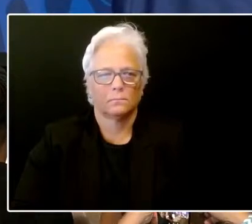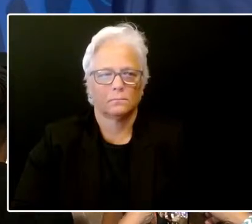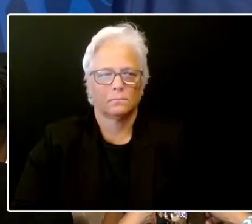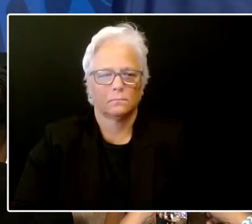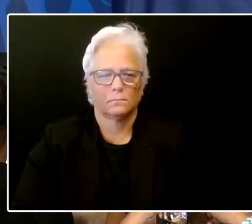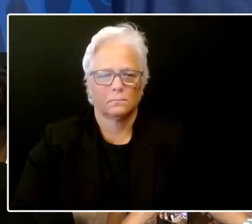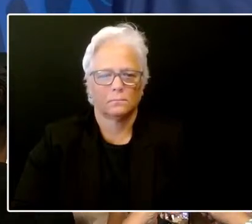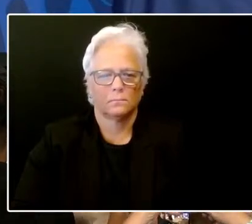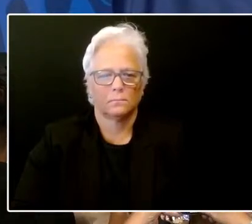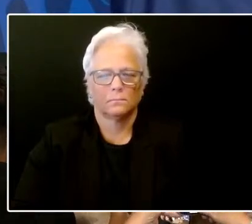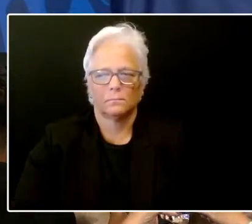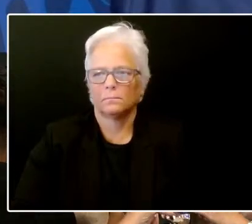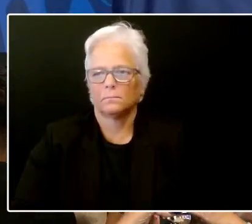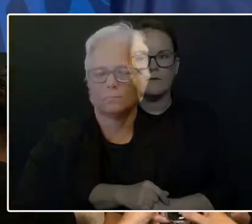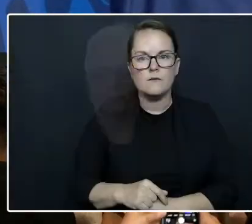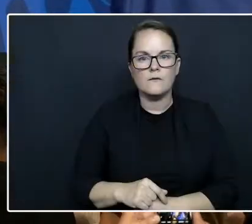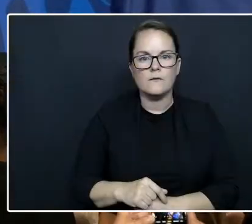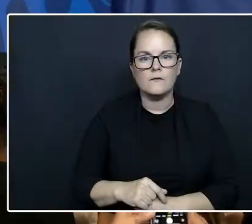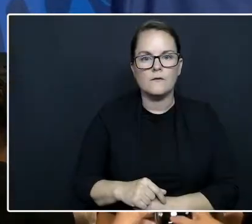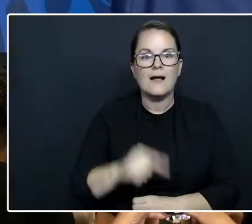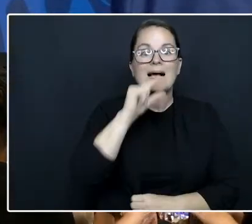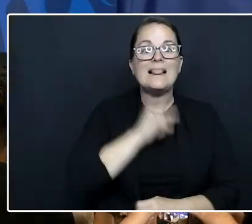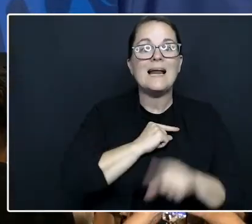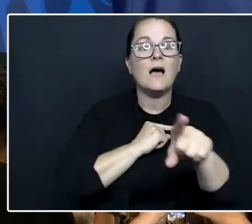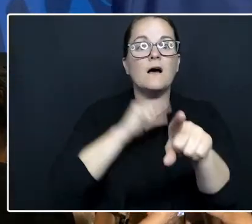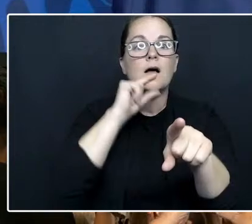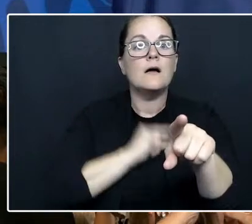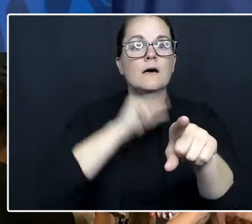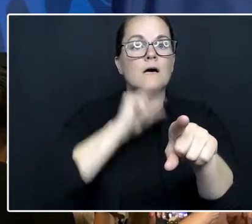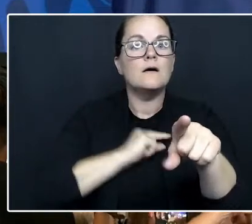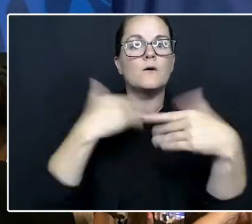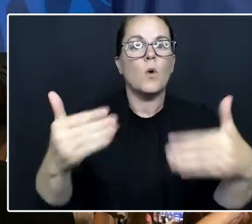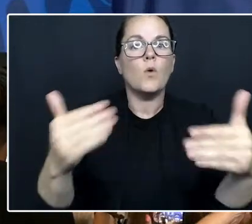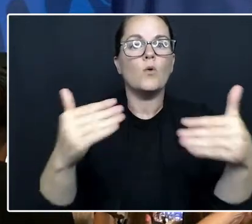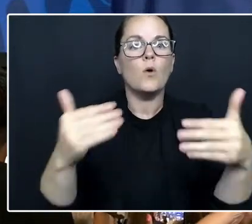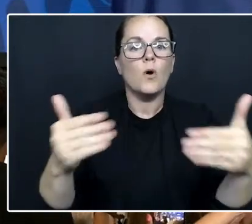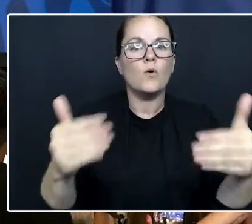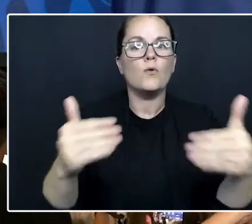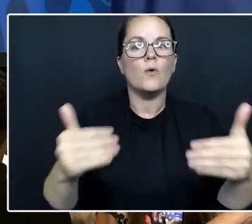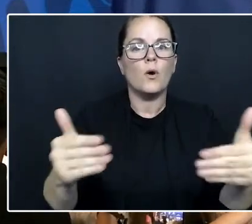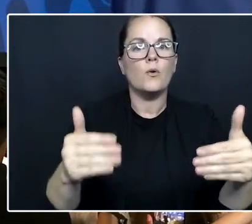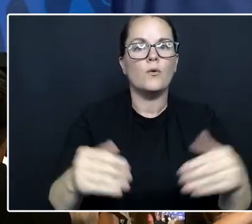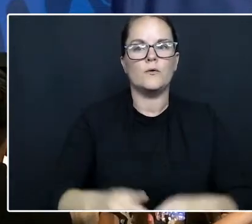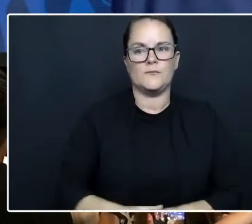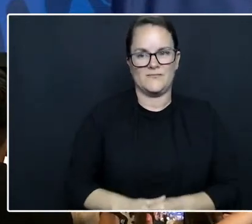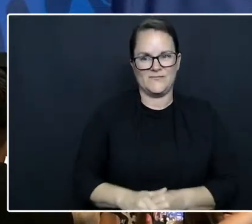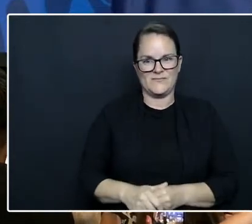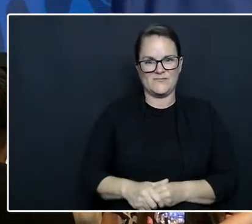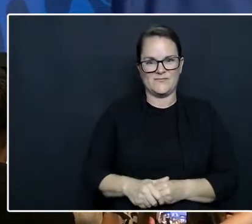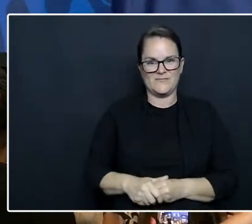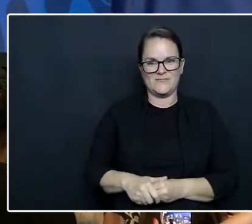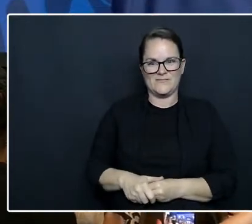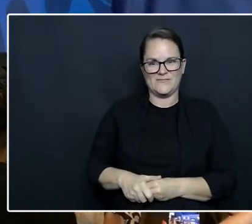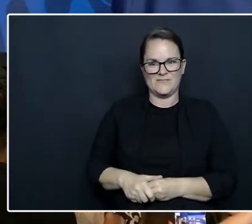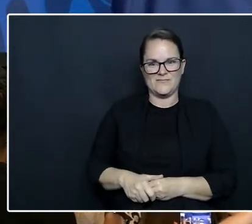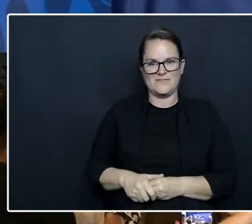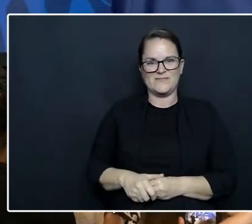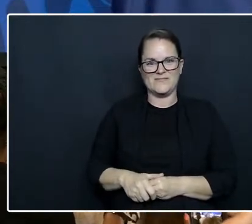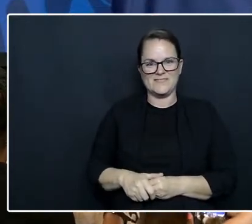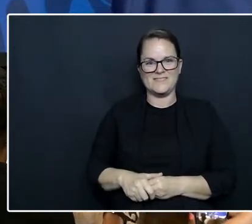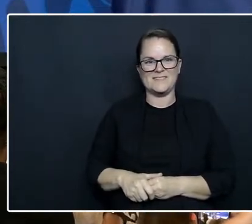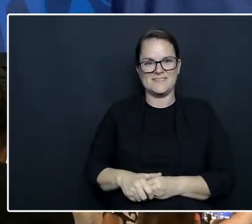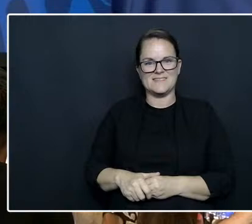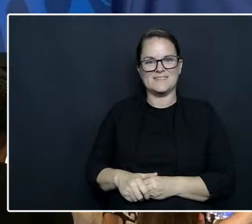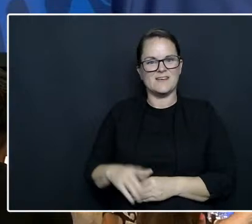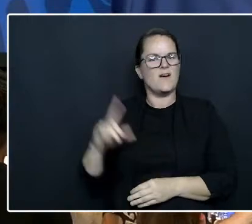these next 100, and I think it's 18 or 19 days to make sure that happens. But I want to say it is always good to be in